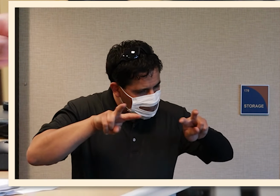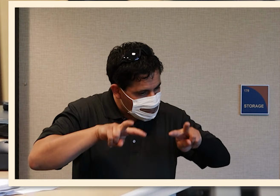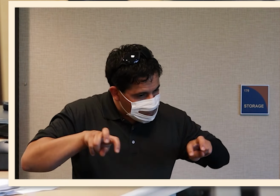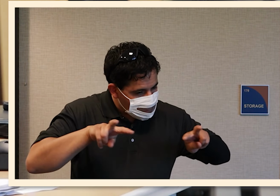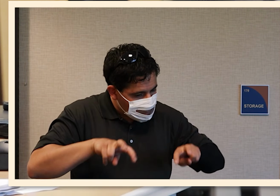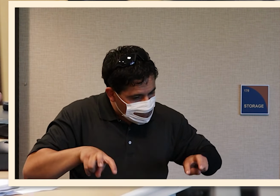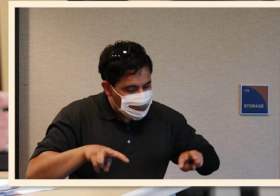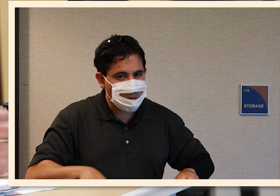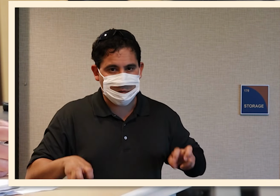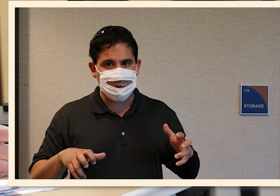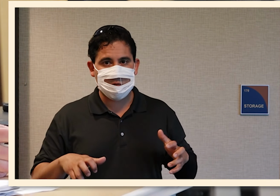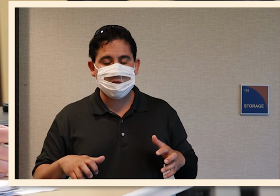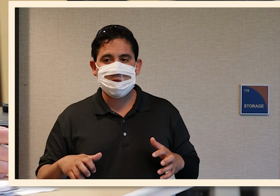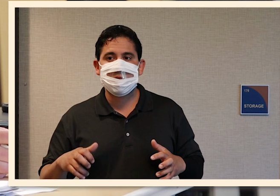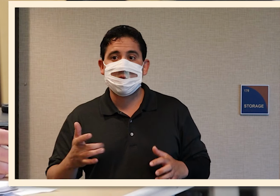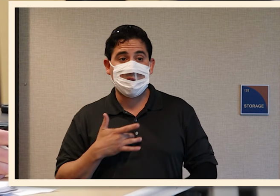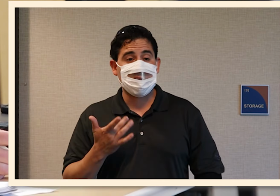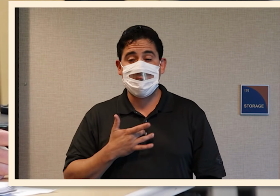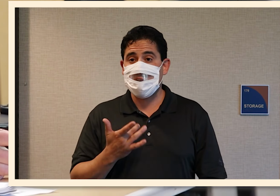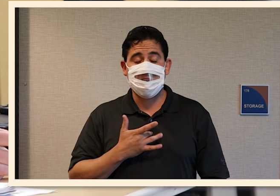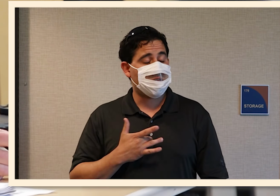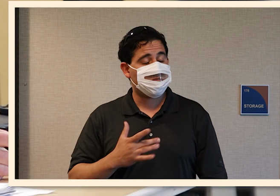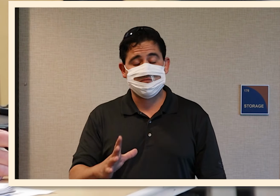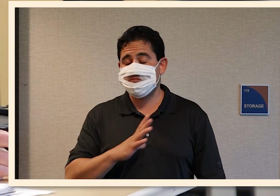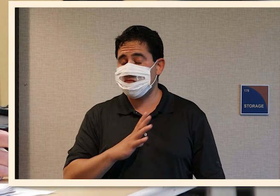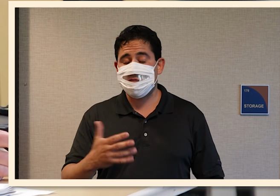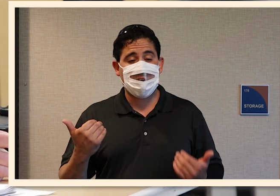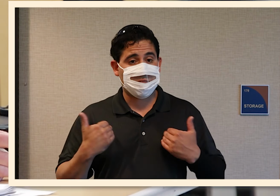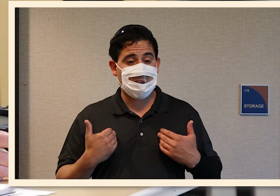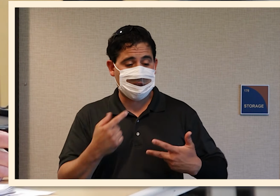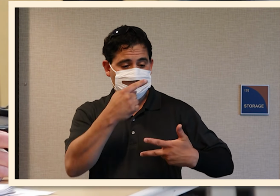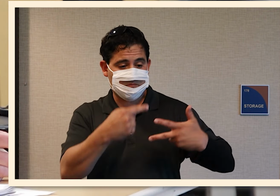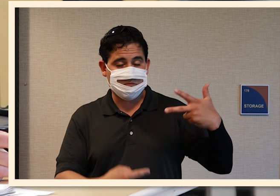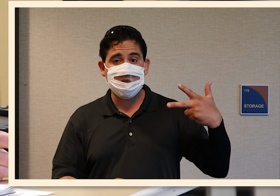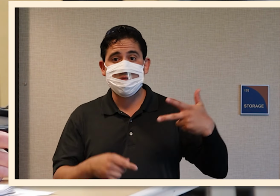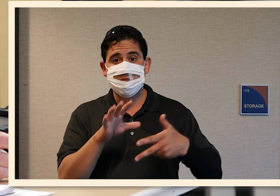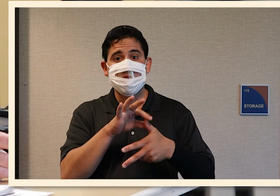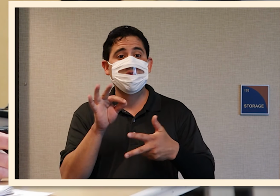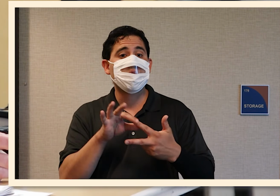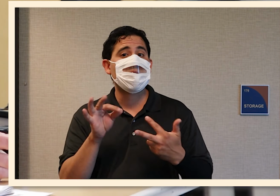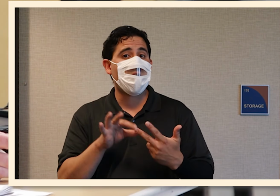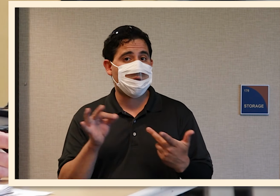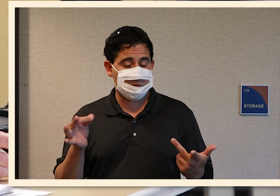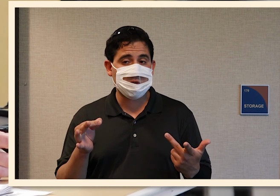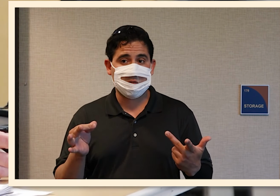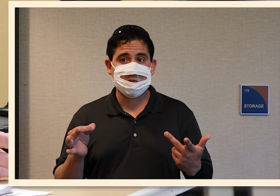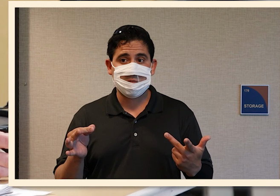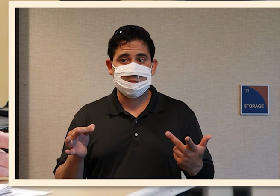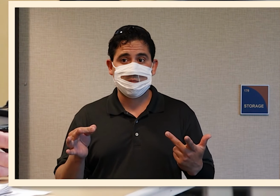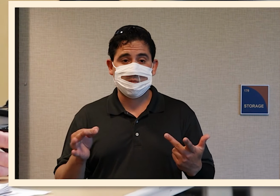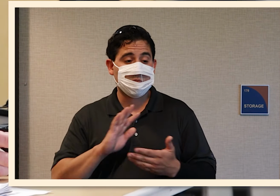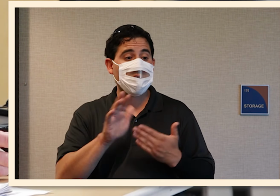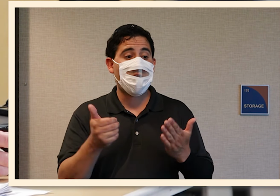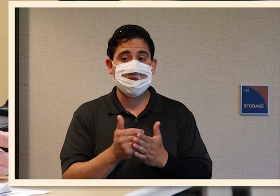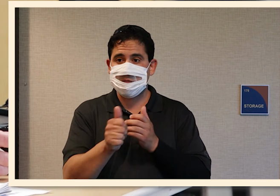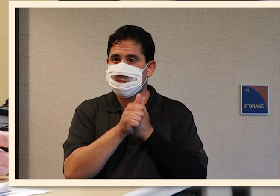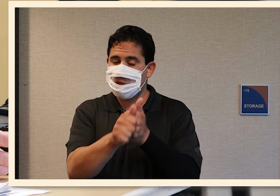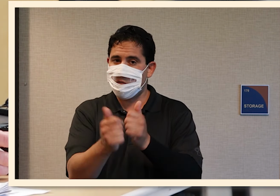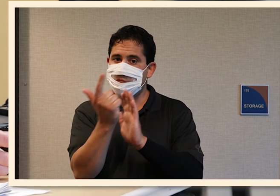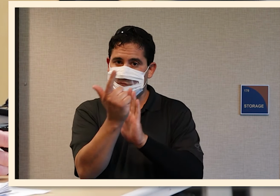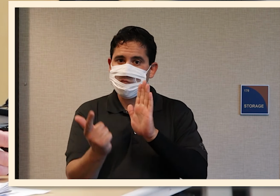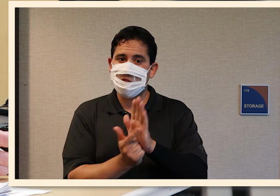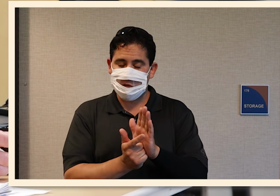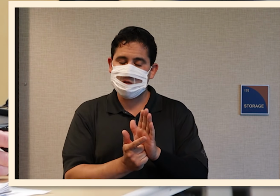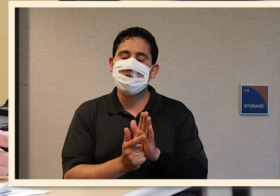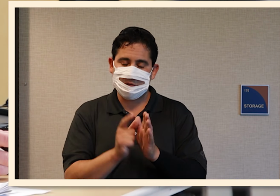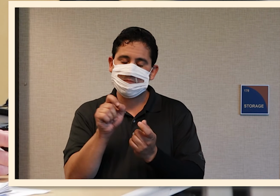have three options that are before us, all of which meet the letter of the law to